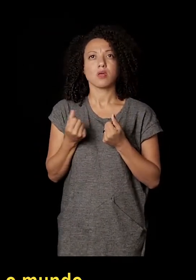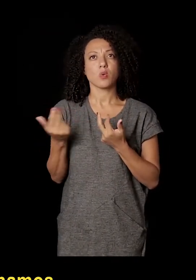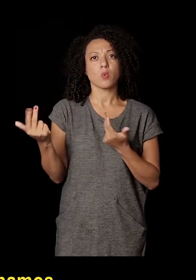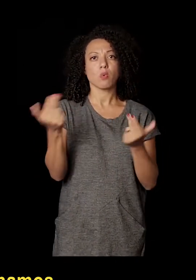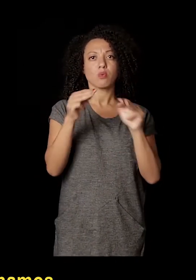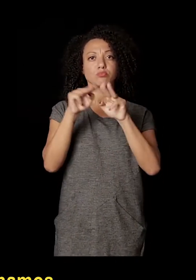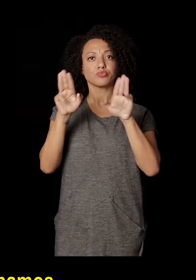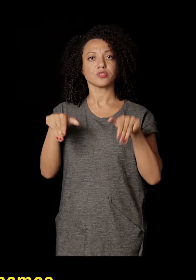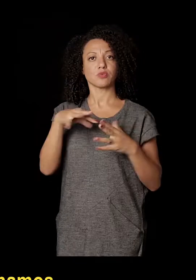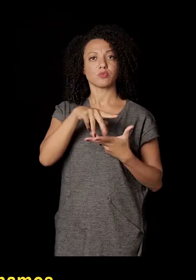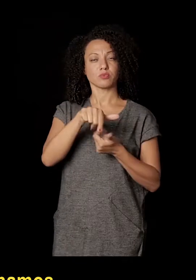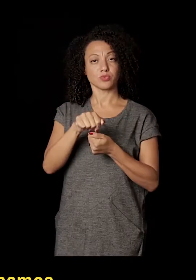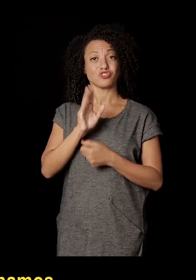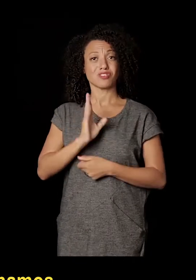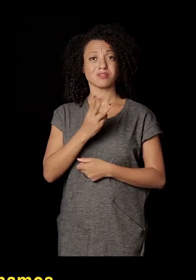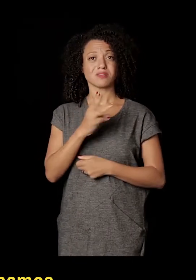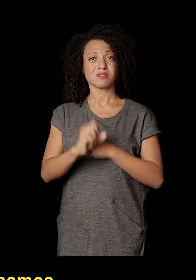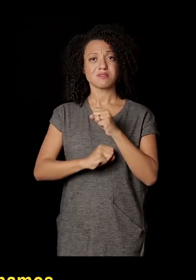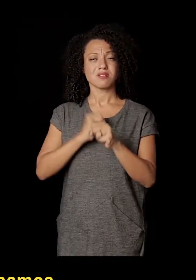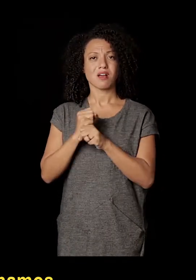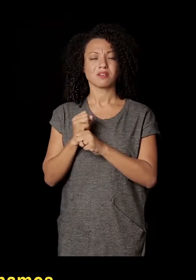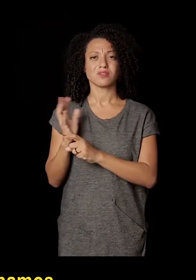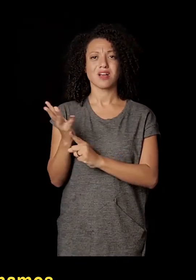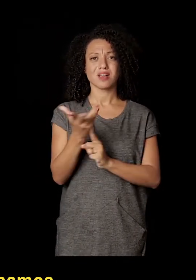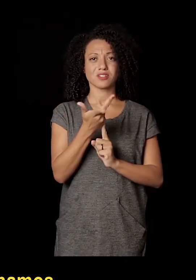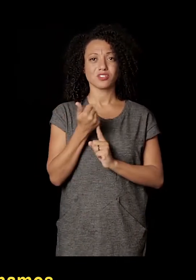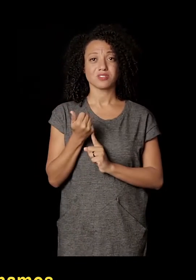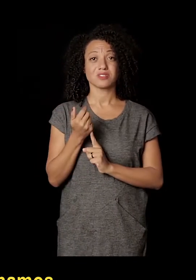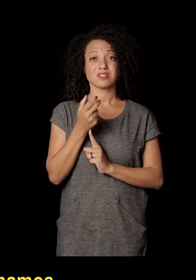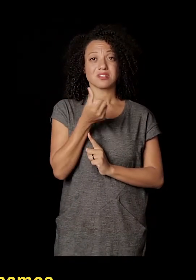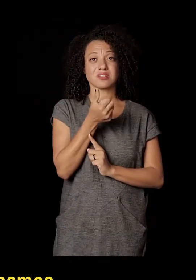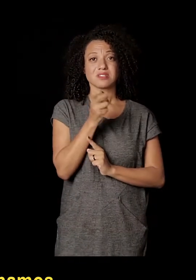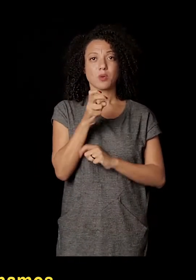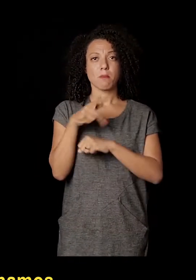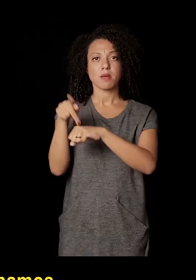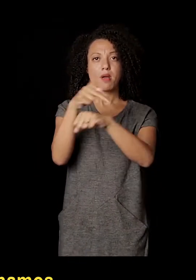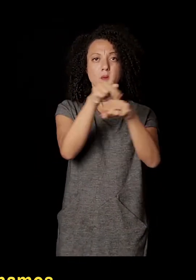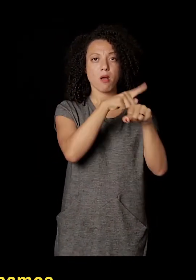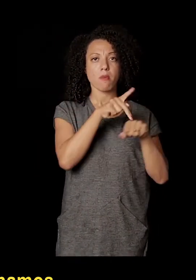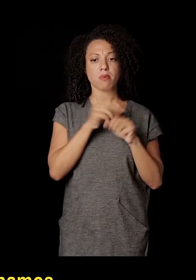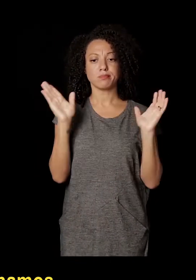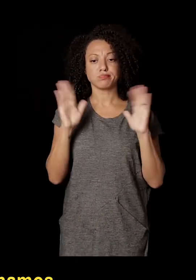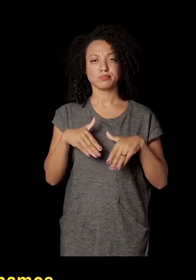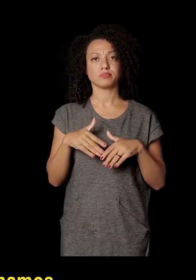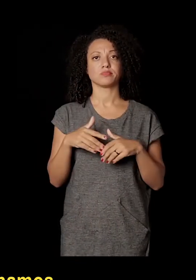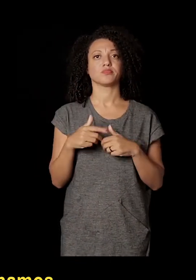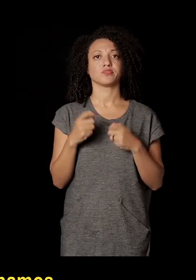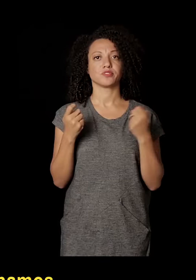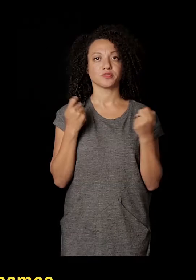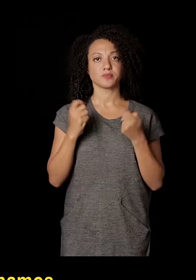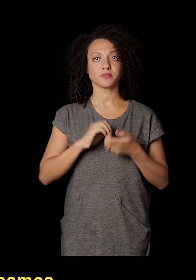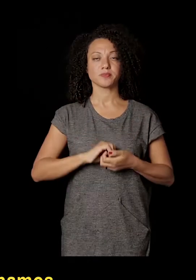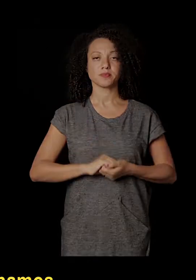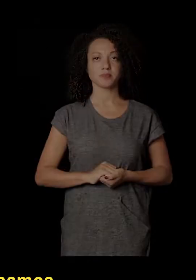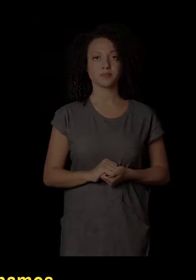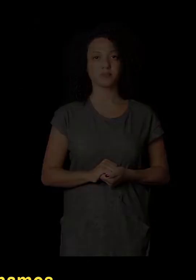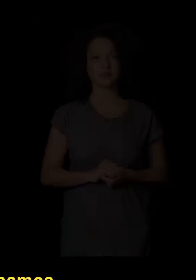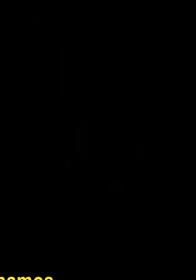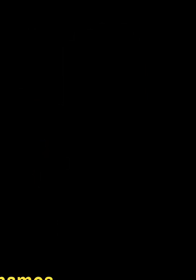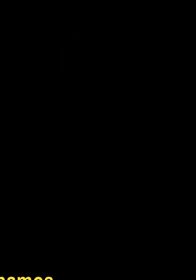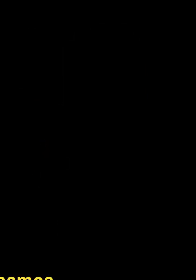world. We've existed for 30 years, and we've worked with artists